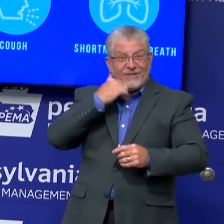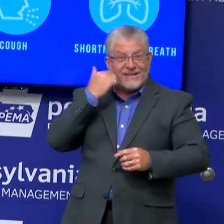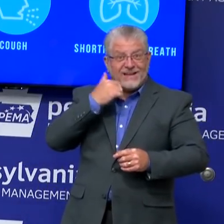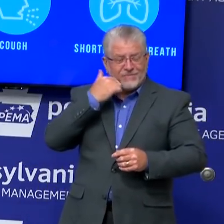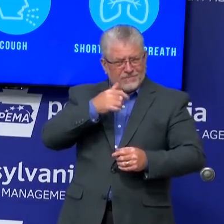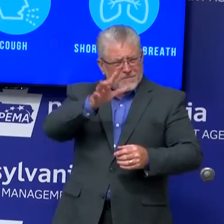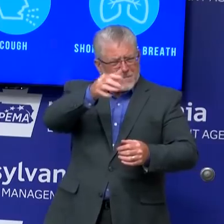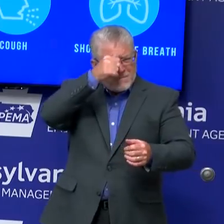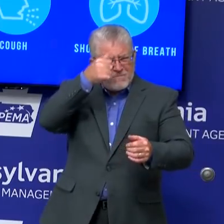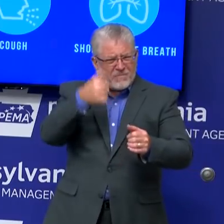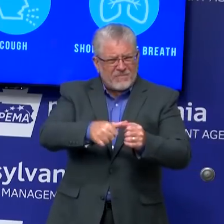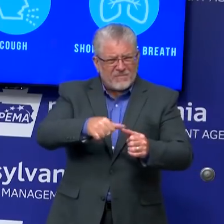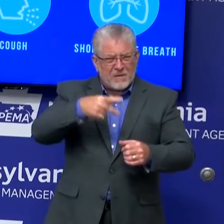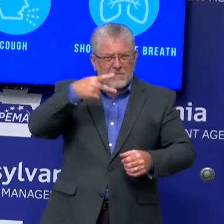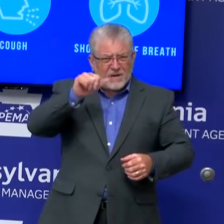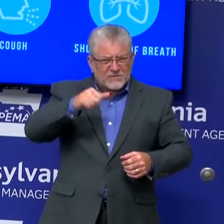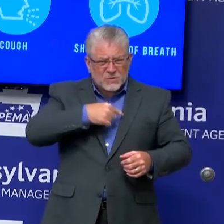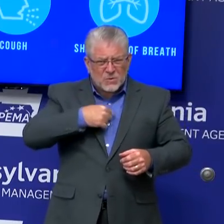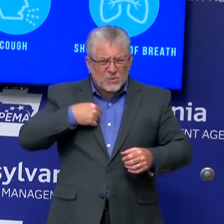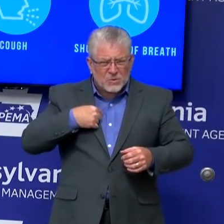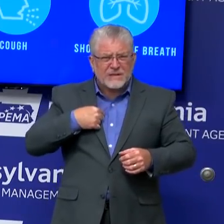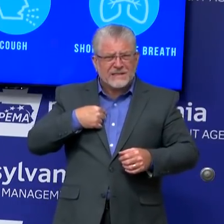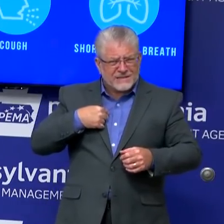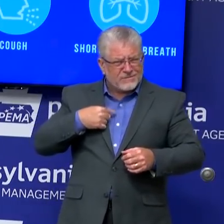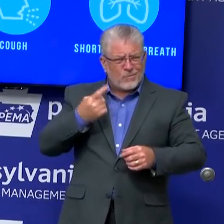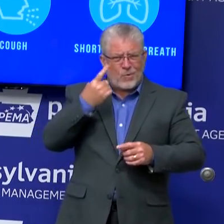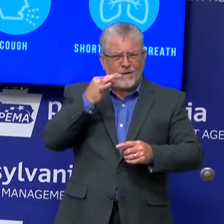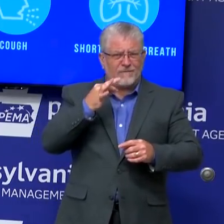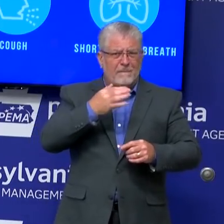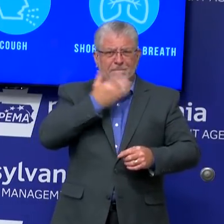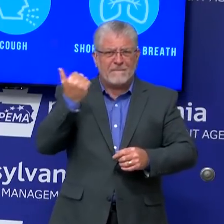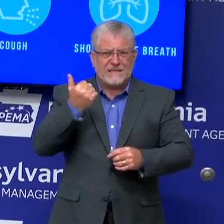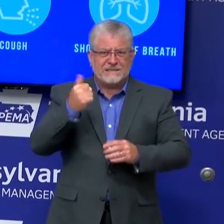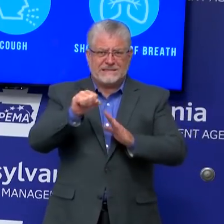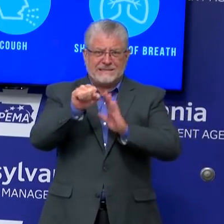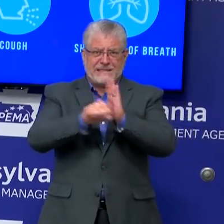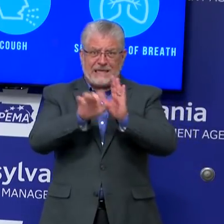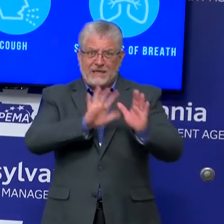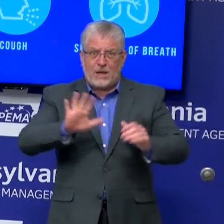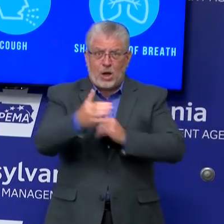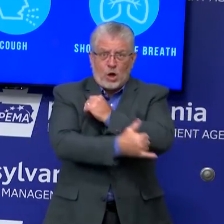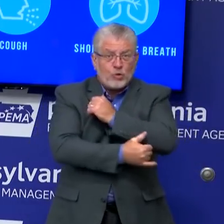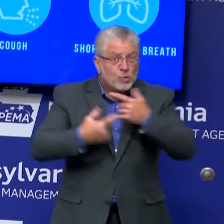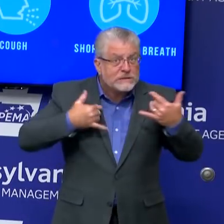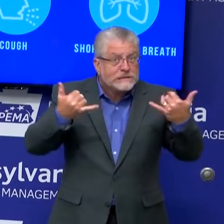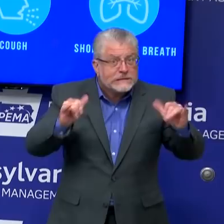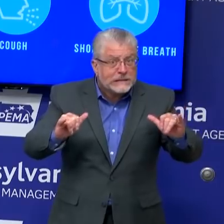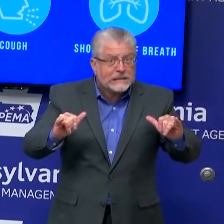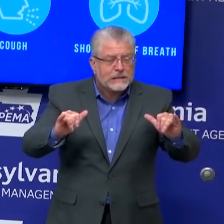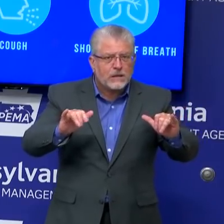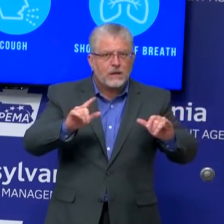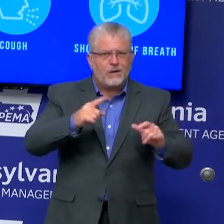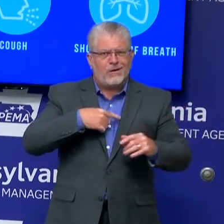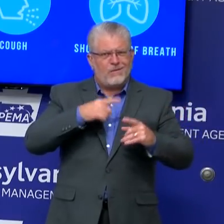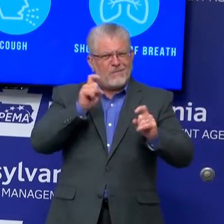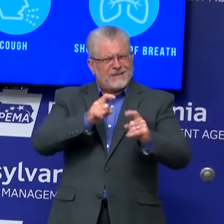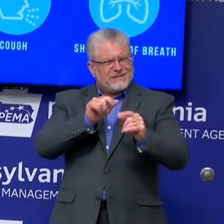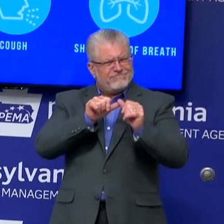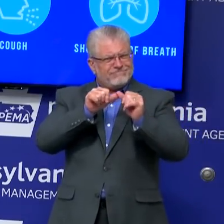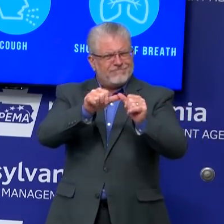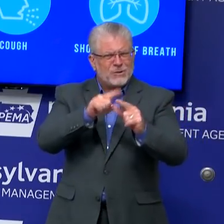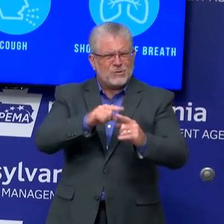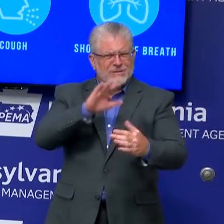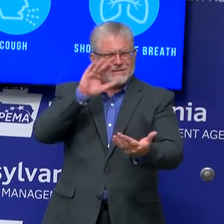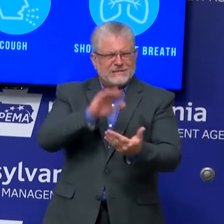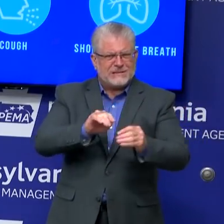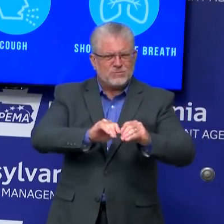was one of the best states in the country when it came to dealing with the COVID virus. We didn't know as much about the virus then as we